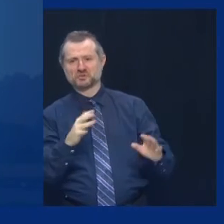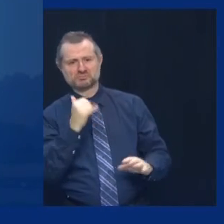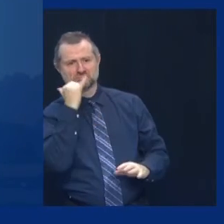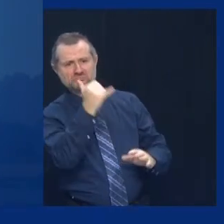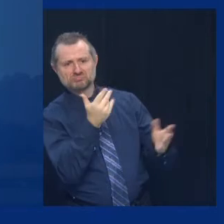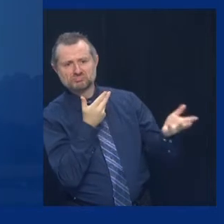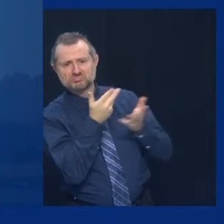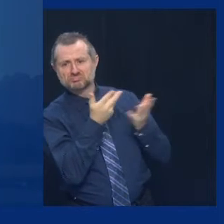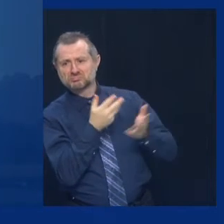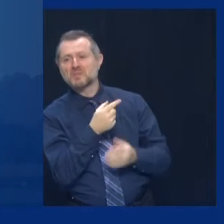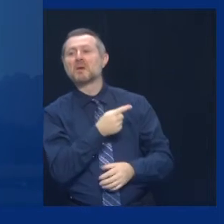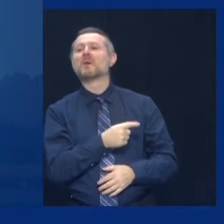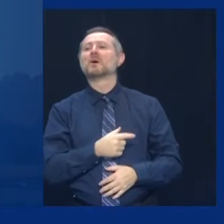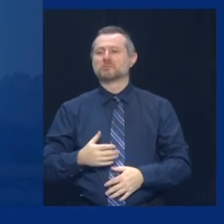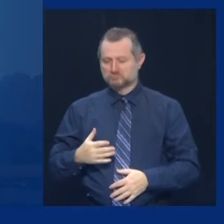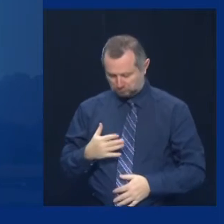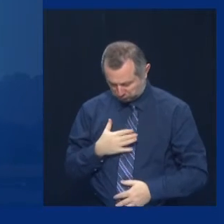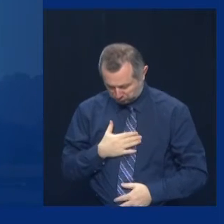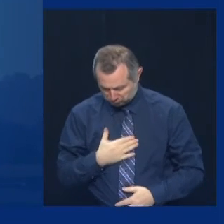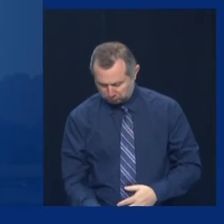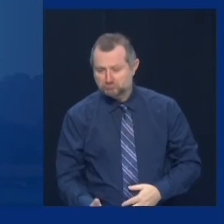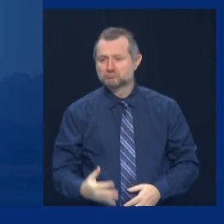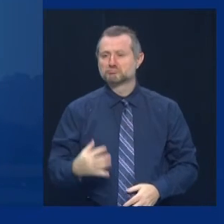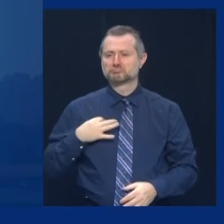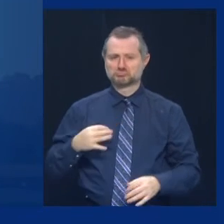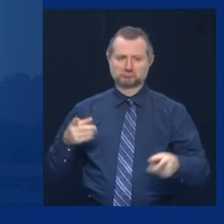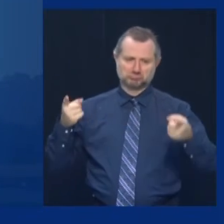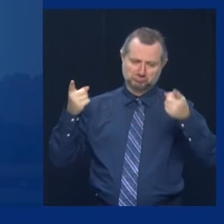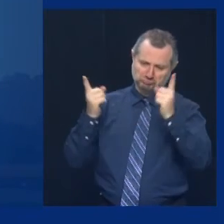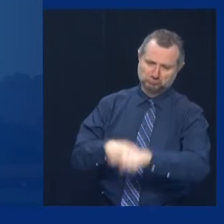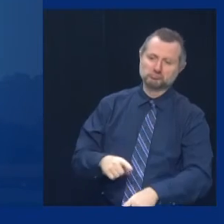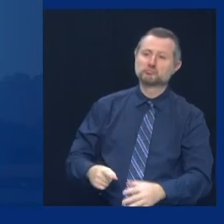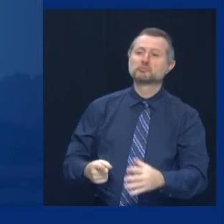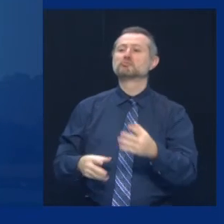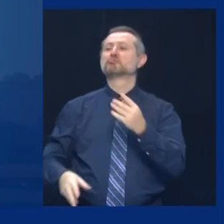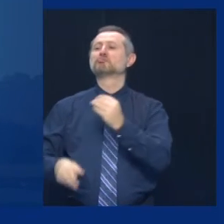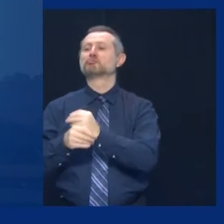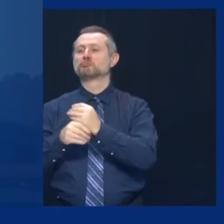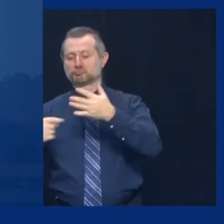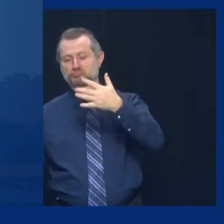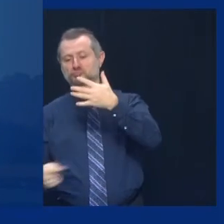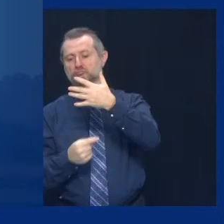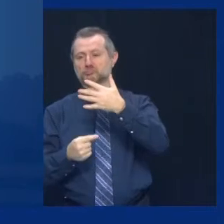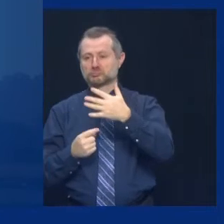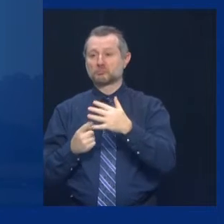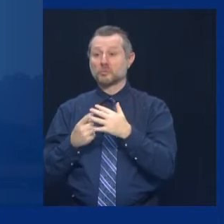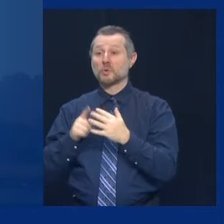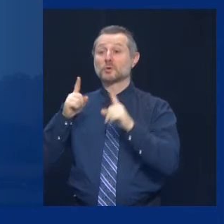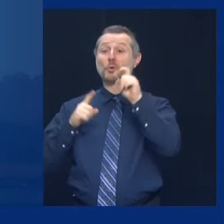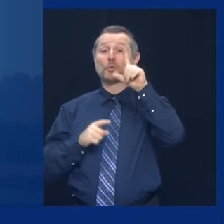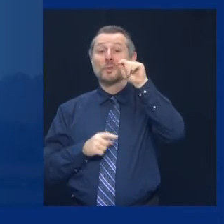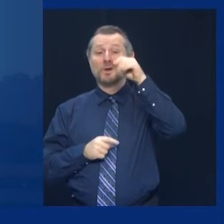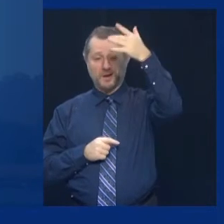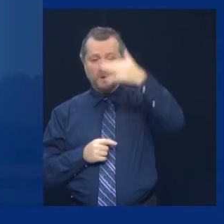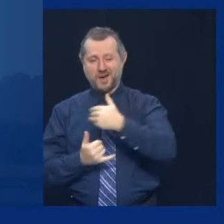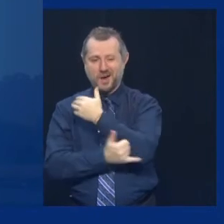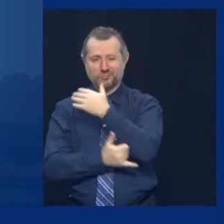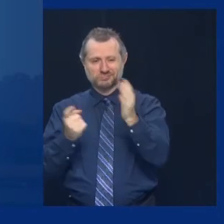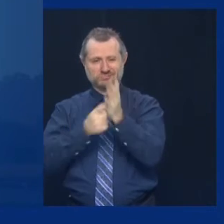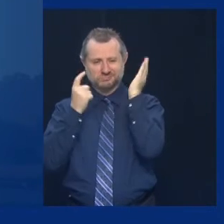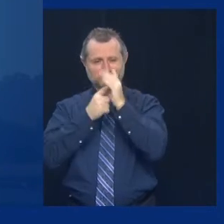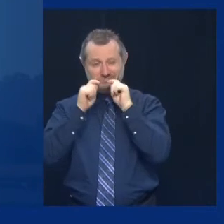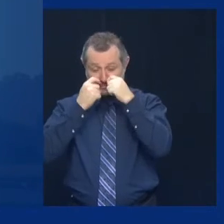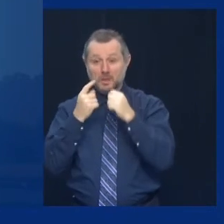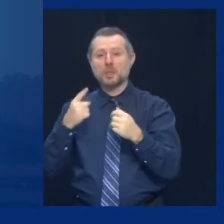they have voluntarily agreed to add New York to the 120